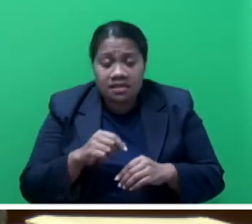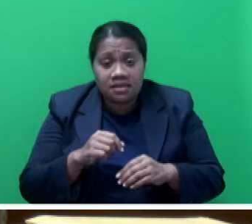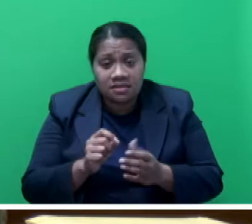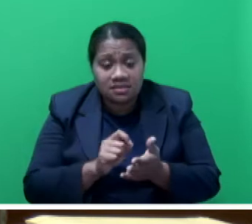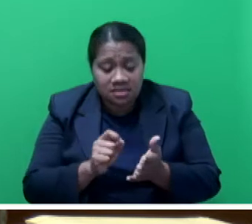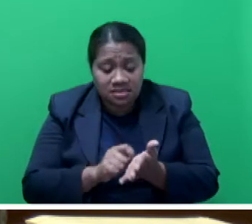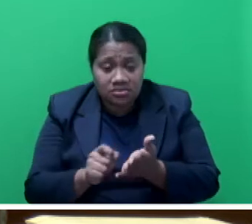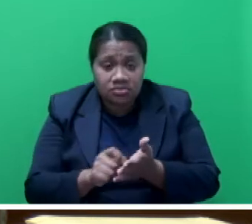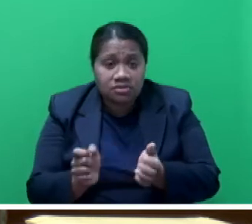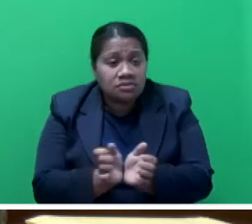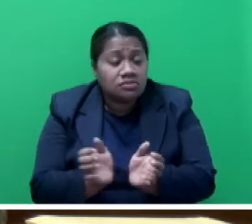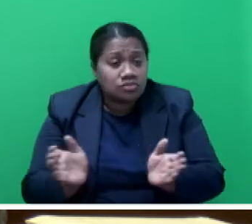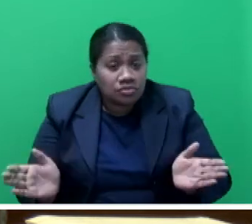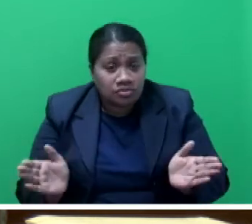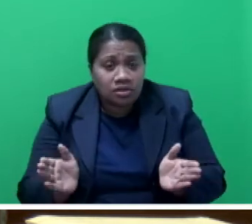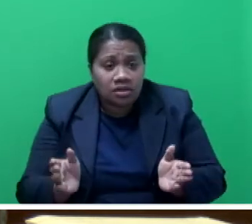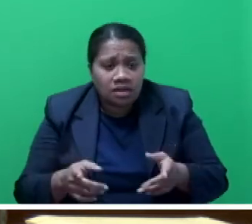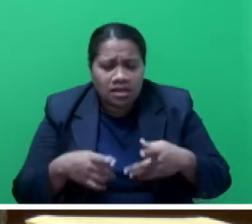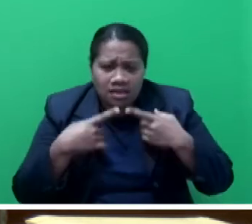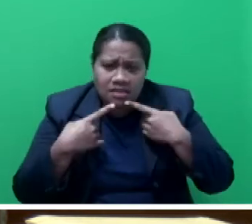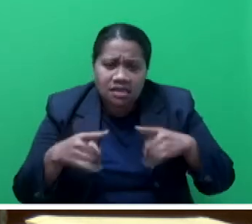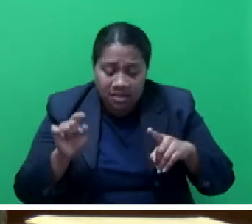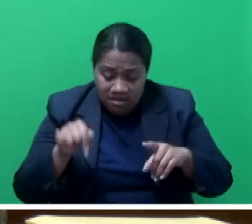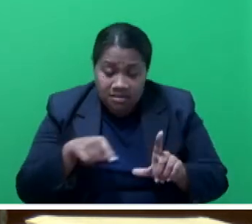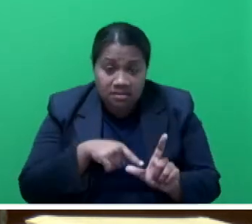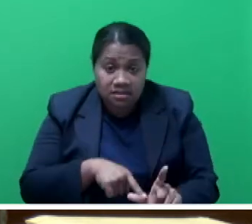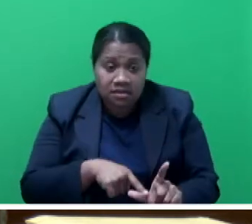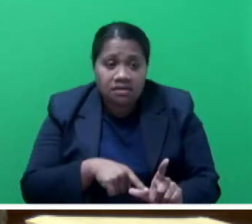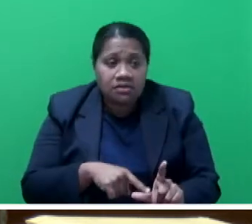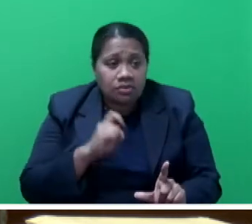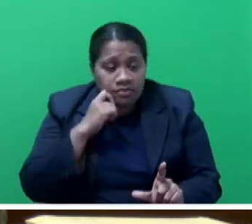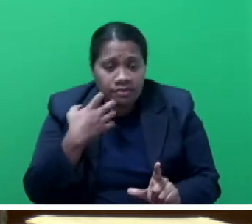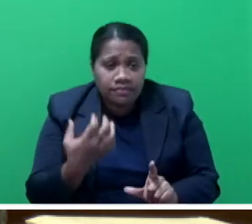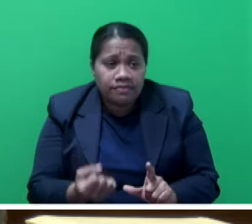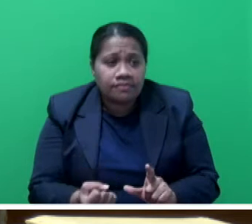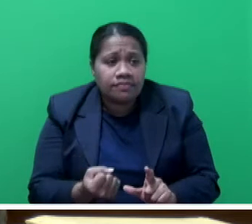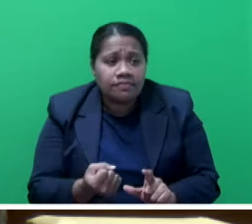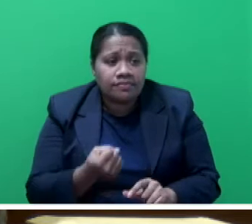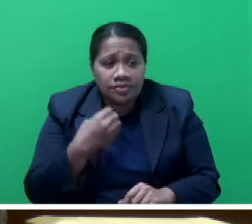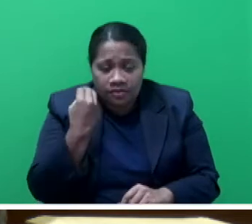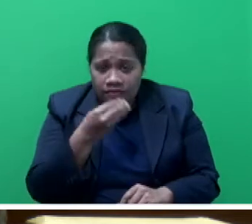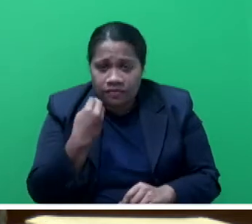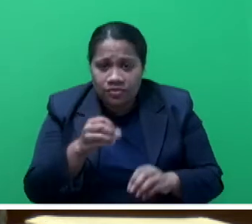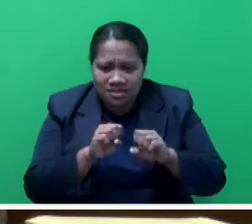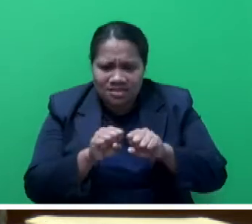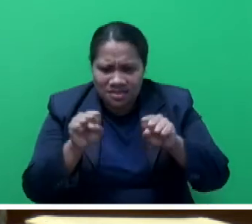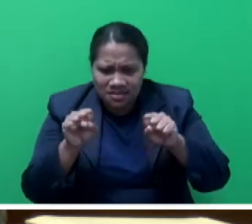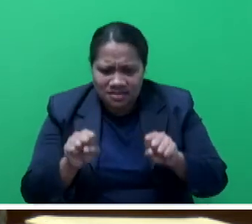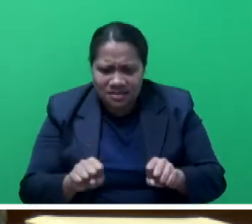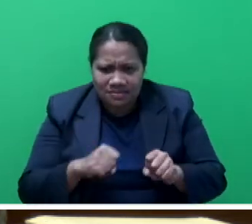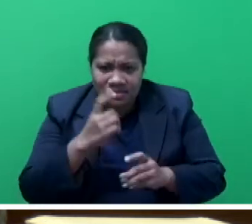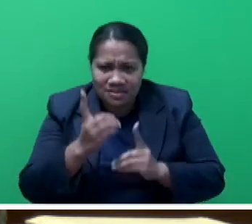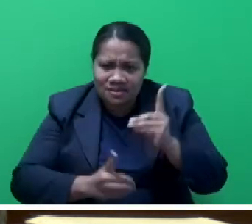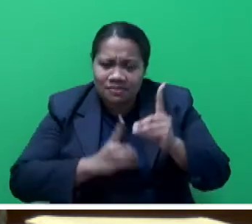Antonio Guterres has declared that this year they will hold a Food Systems Summit as part of the Decade